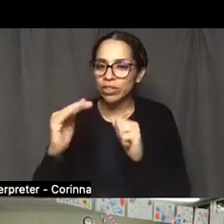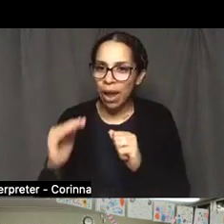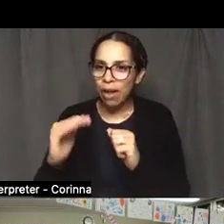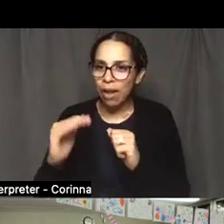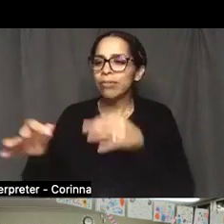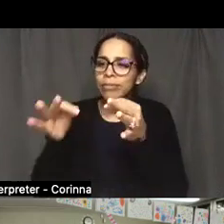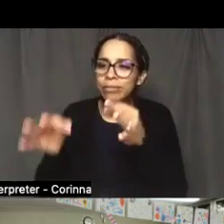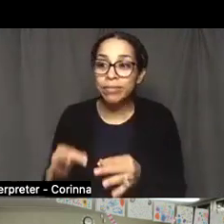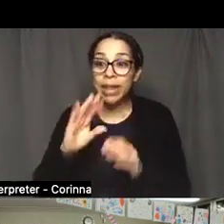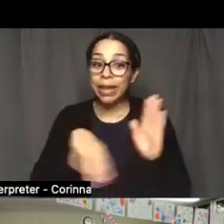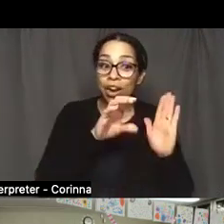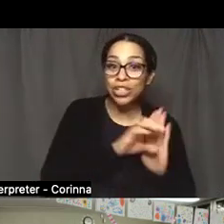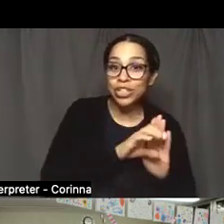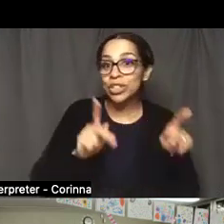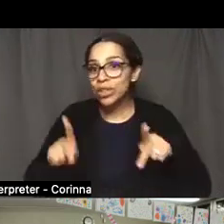is.